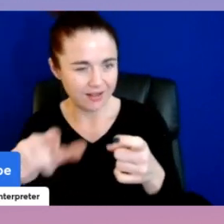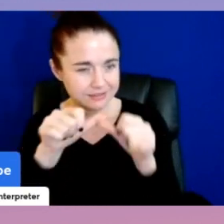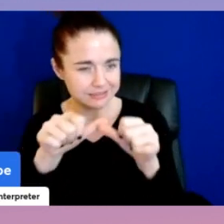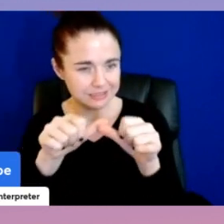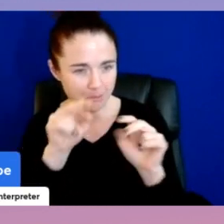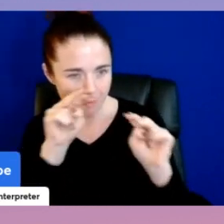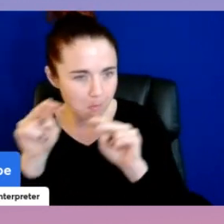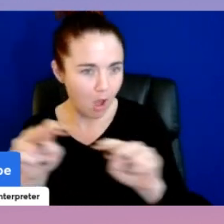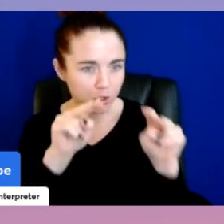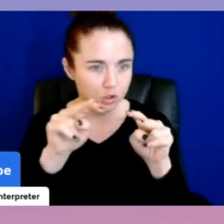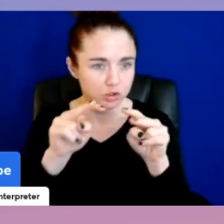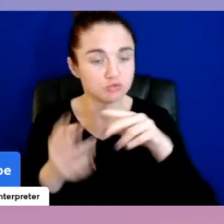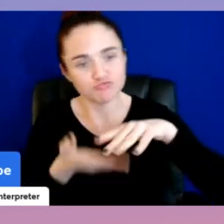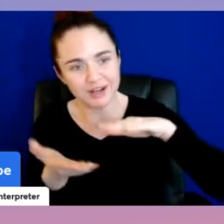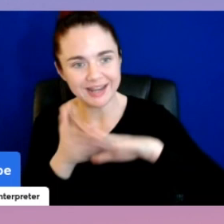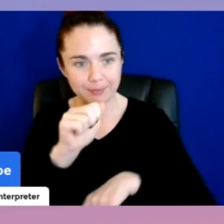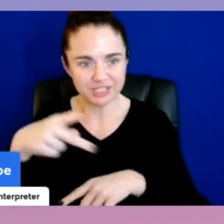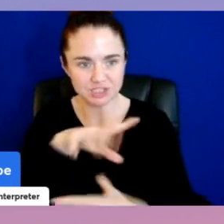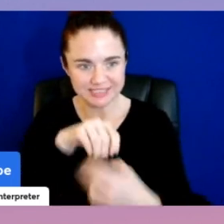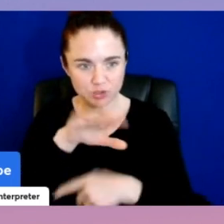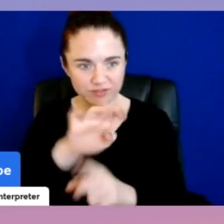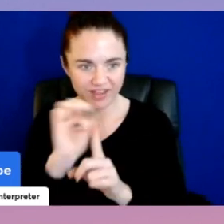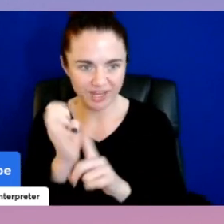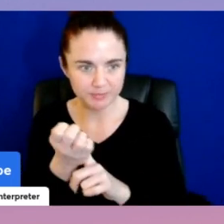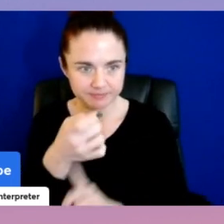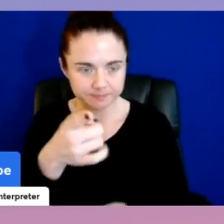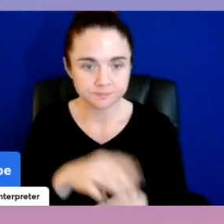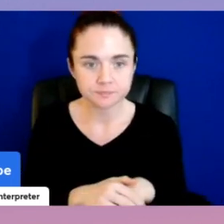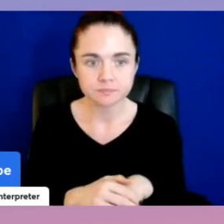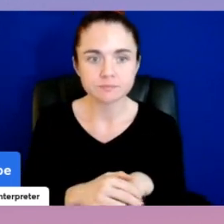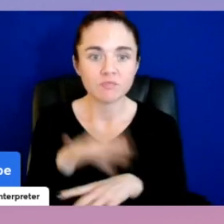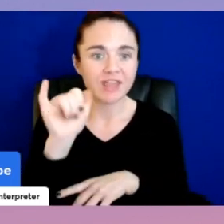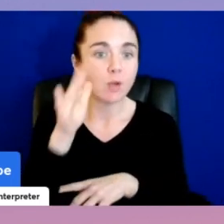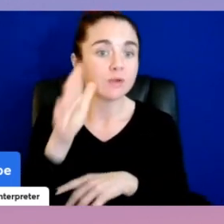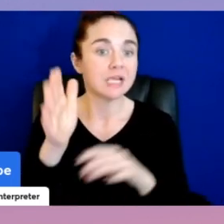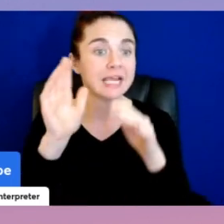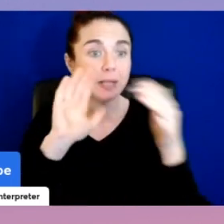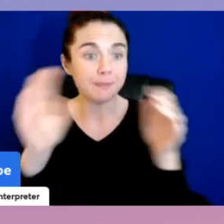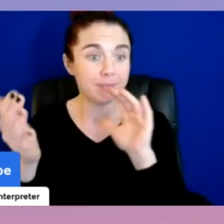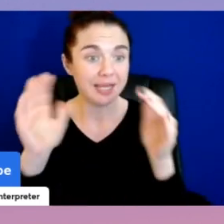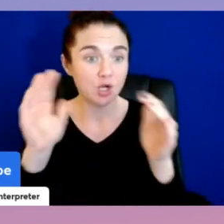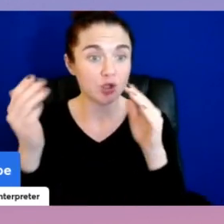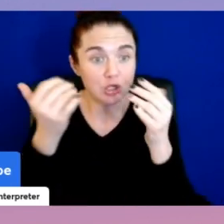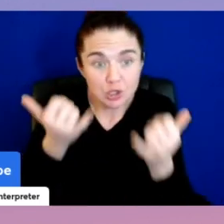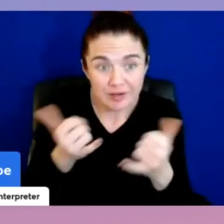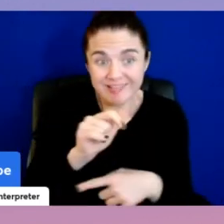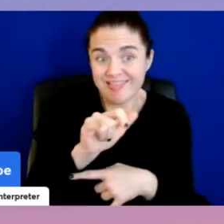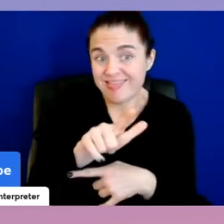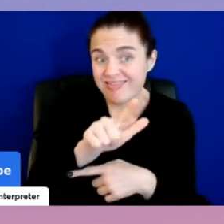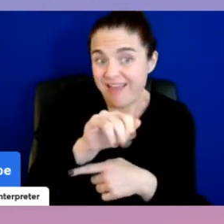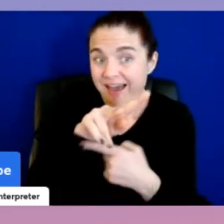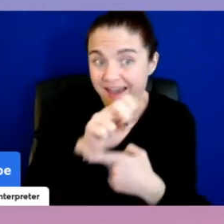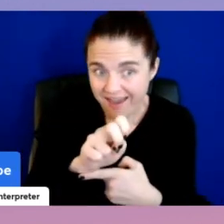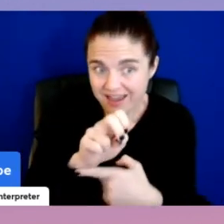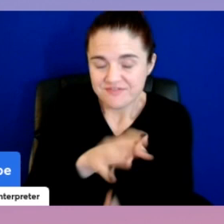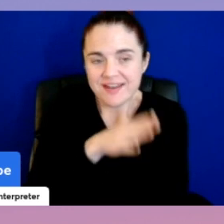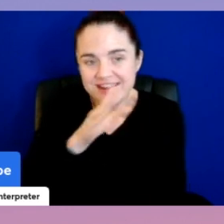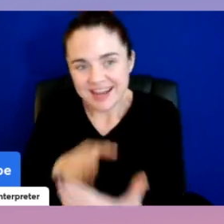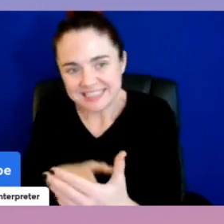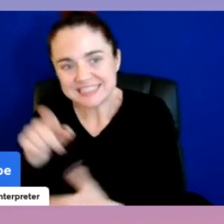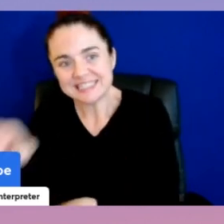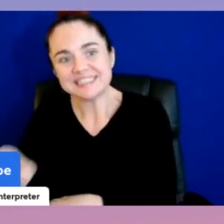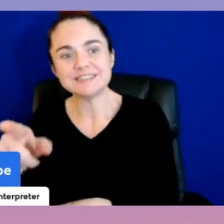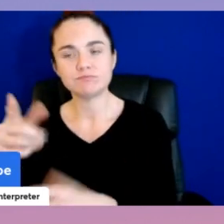running applications in your environment. It compares the current live state against the desired